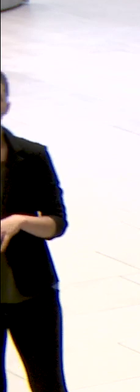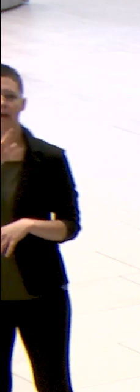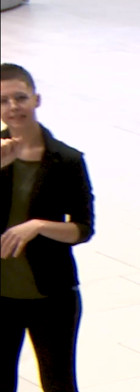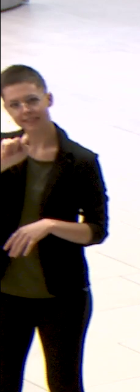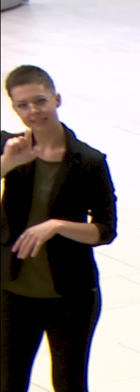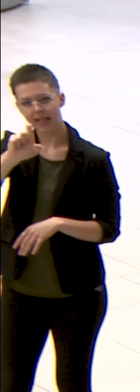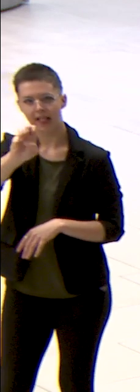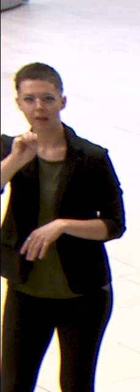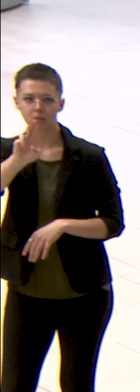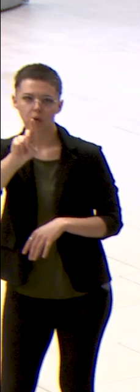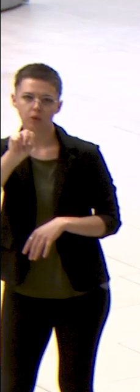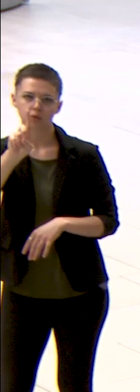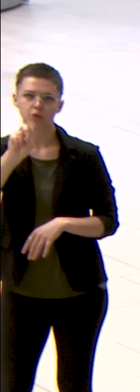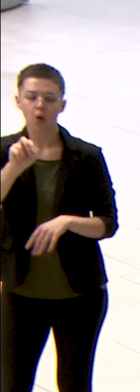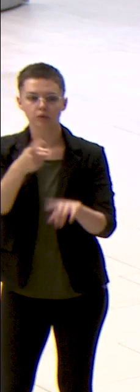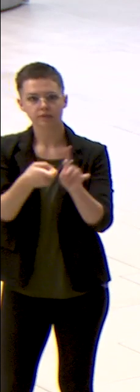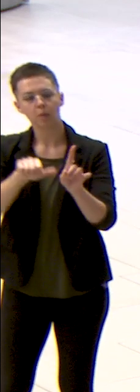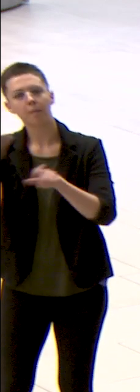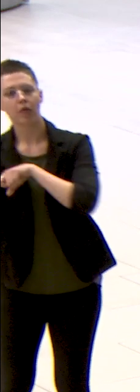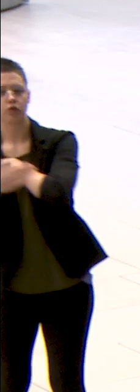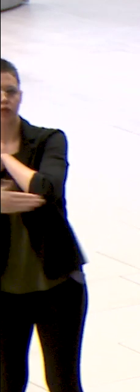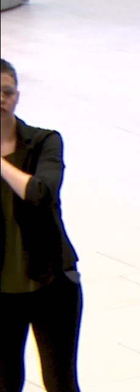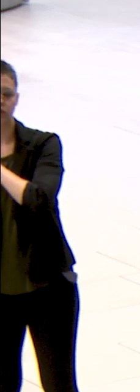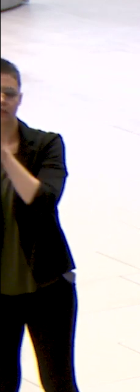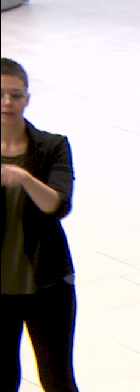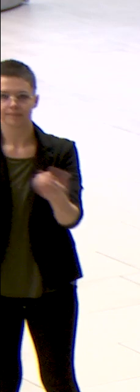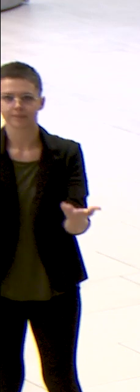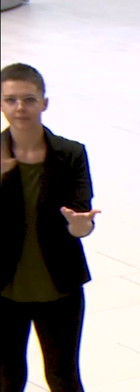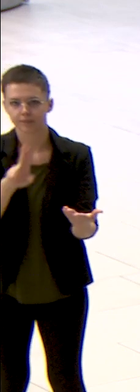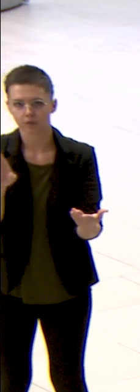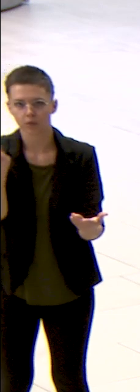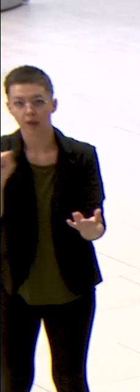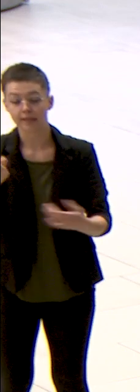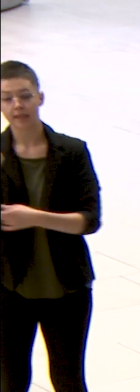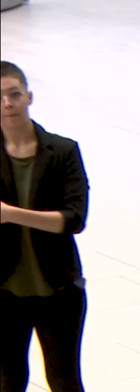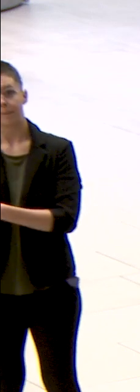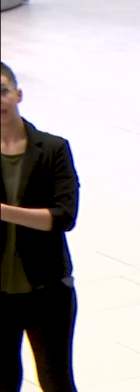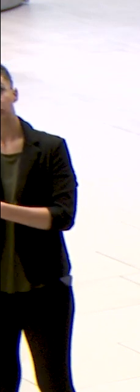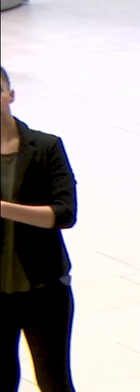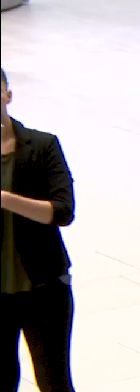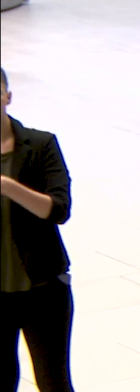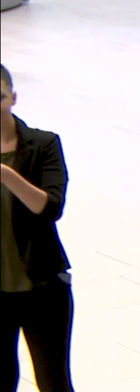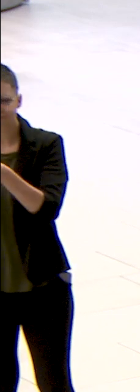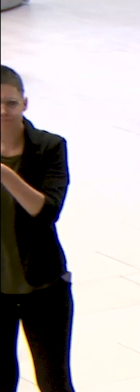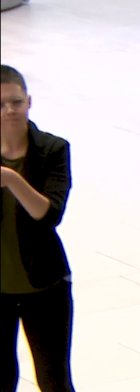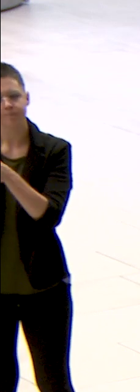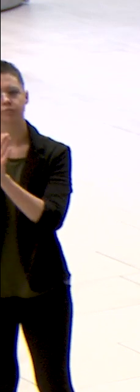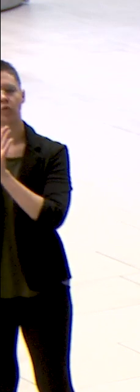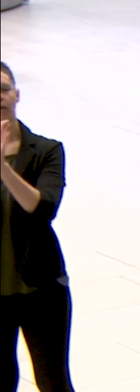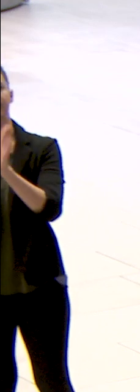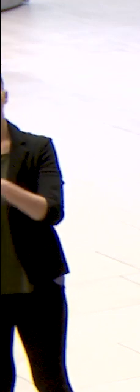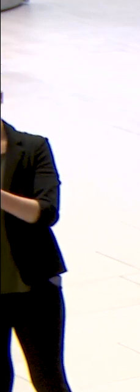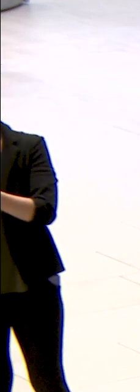is content coming from other countries. MeToo really carved its niche in representing the US